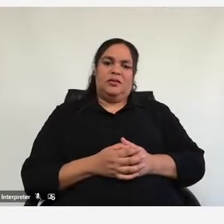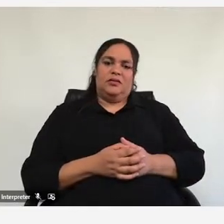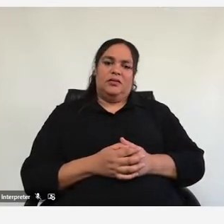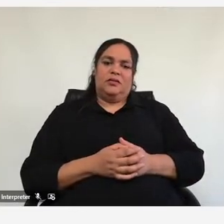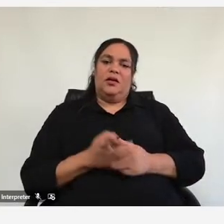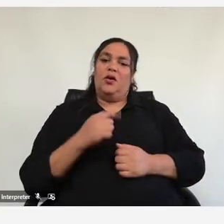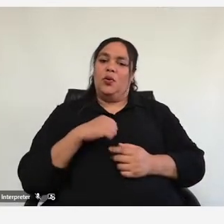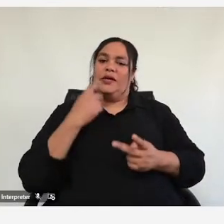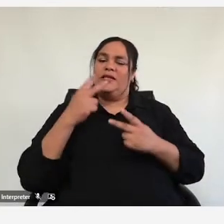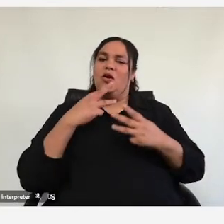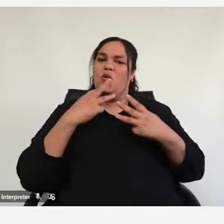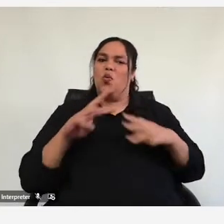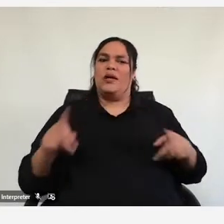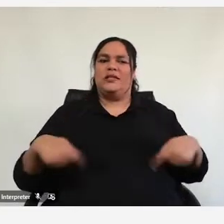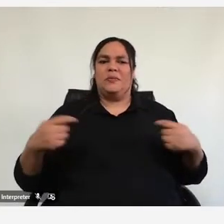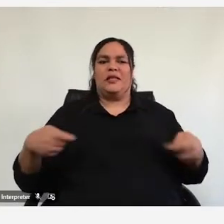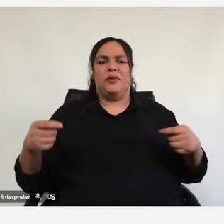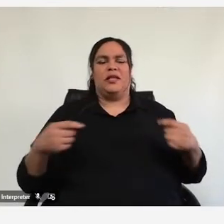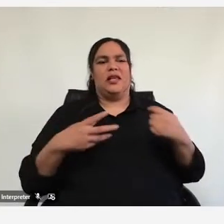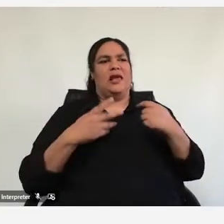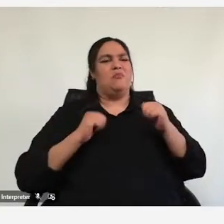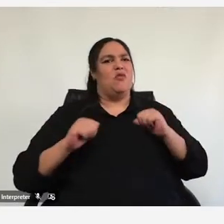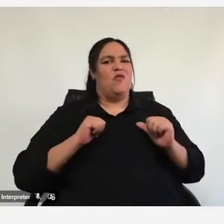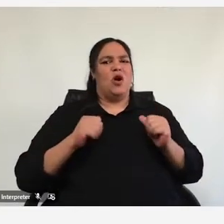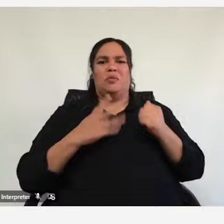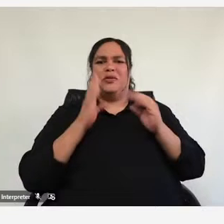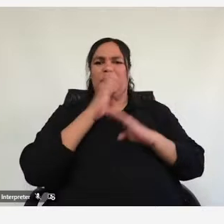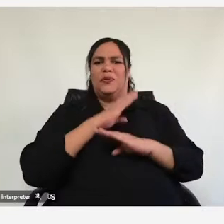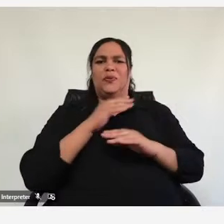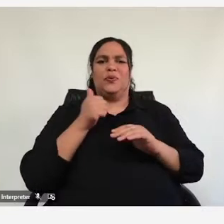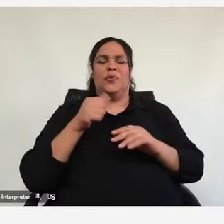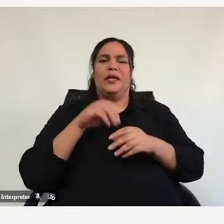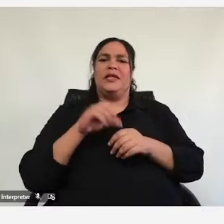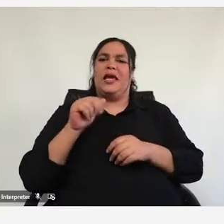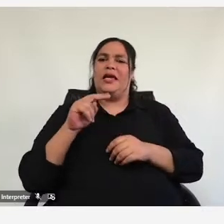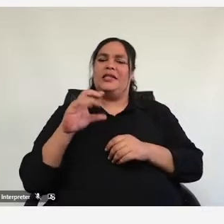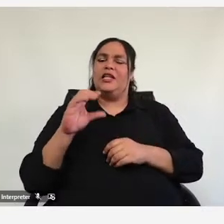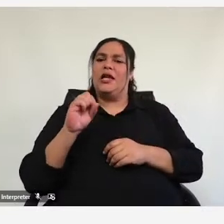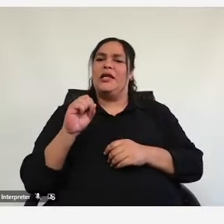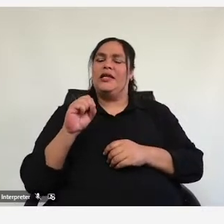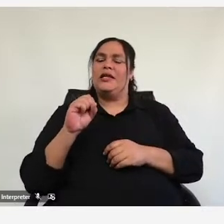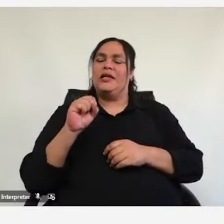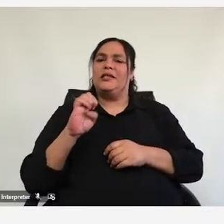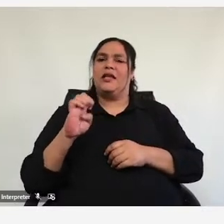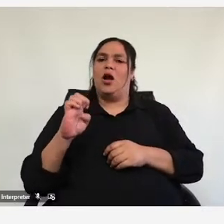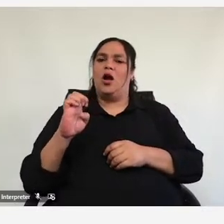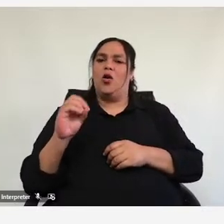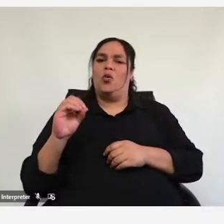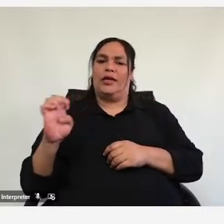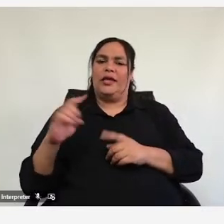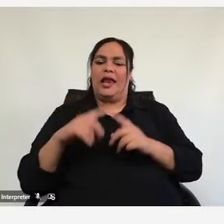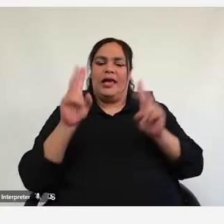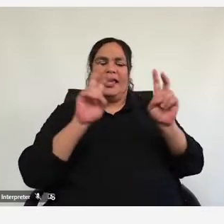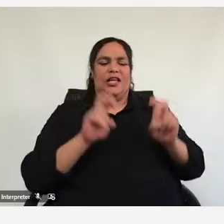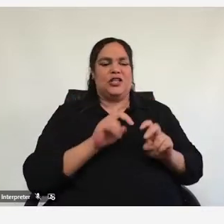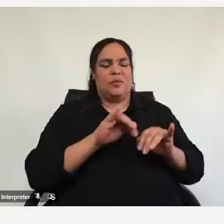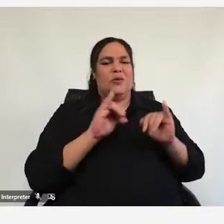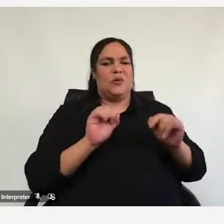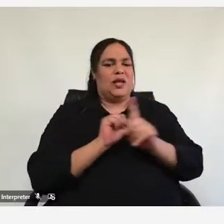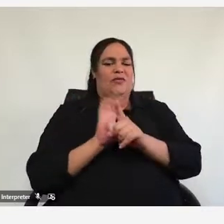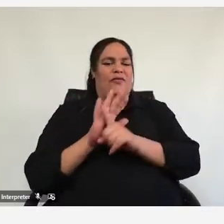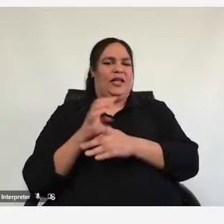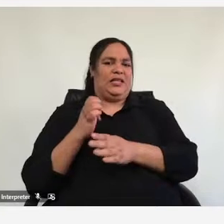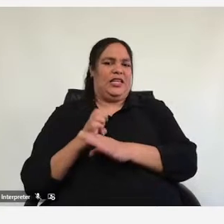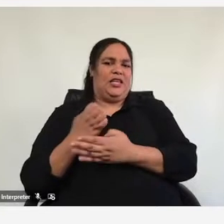We see wasteful expenditure and poor performance in so many ANC-run SOEs like Eskom and its devastating effects on the